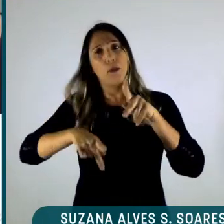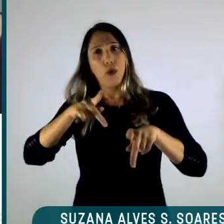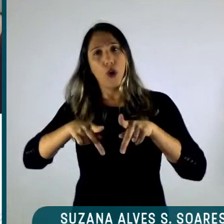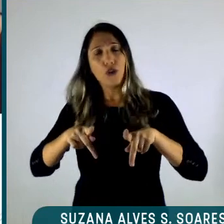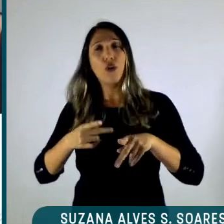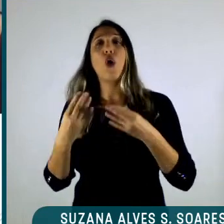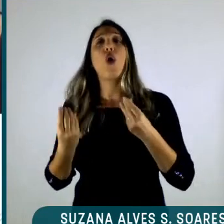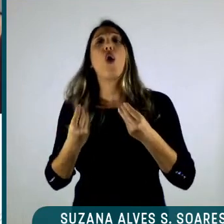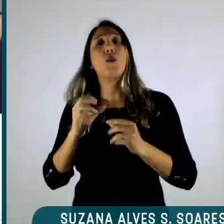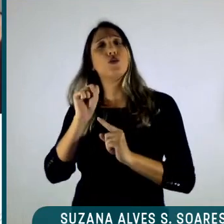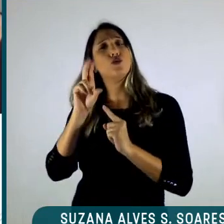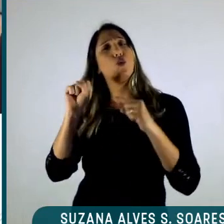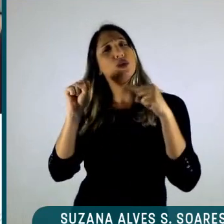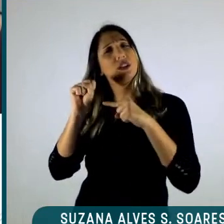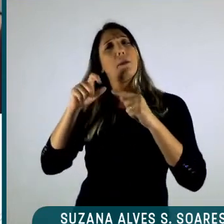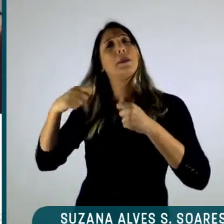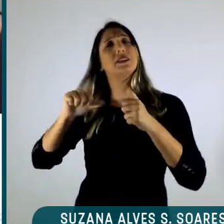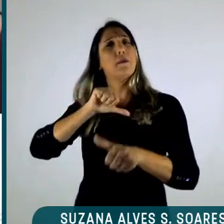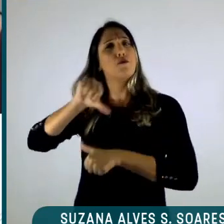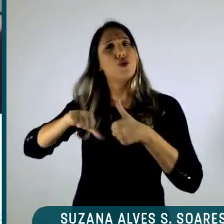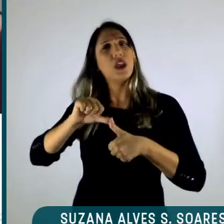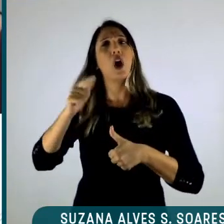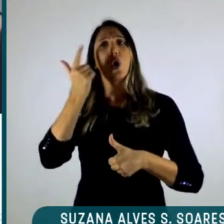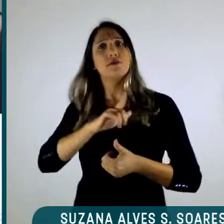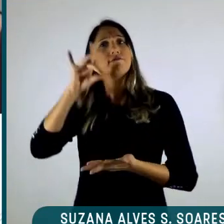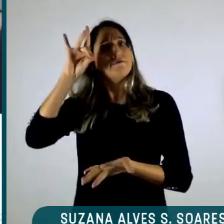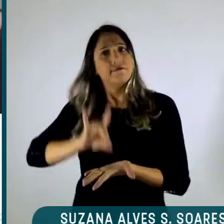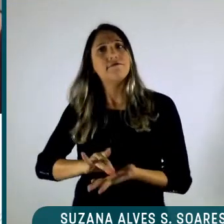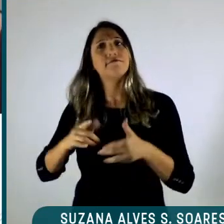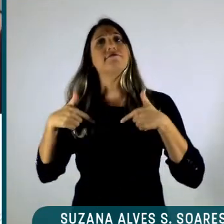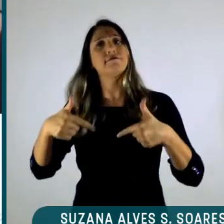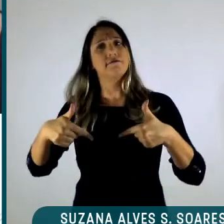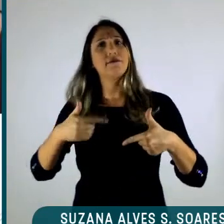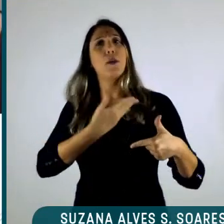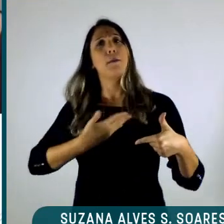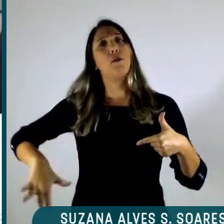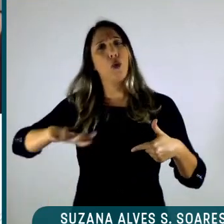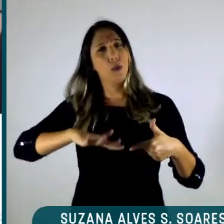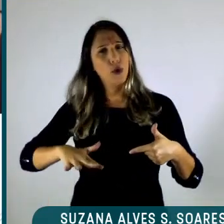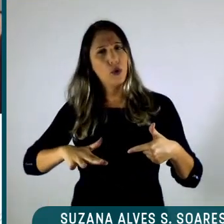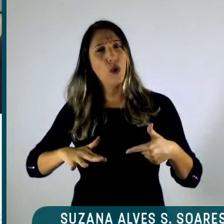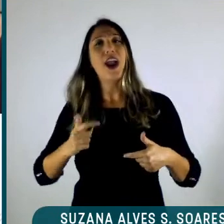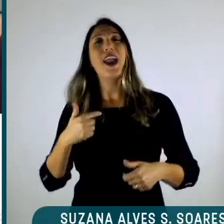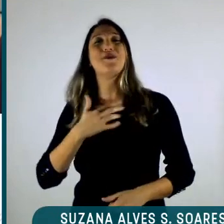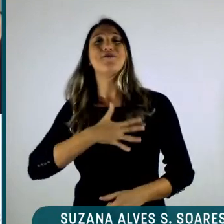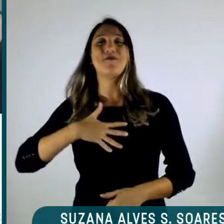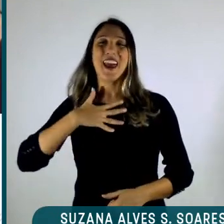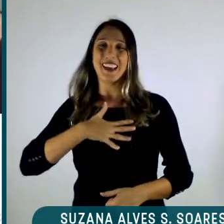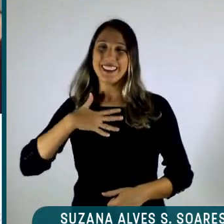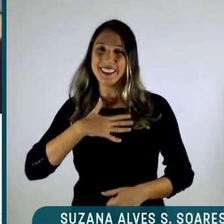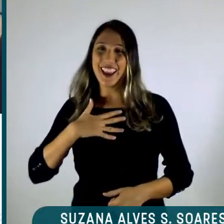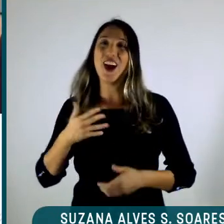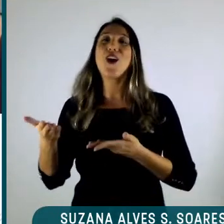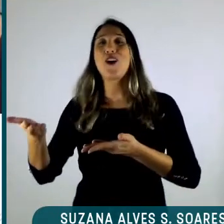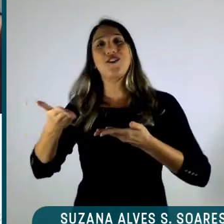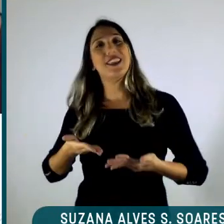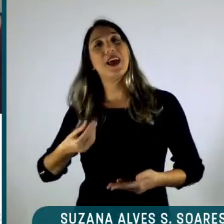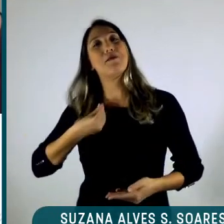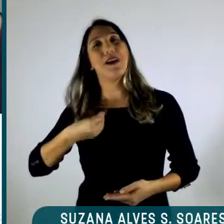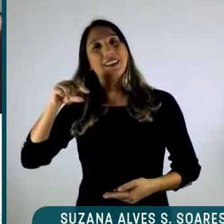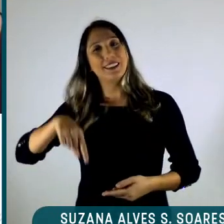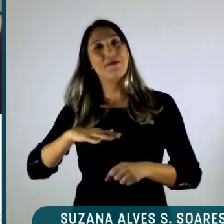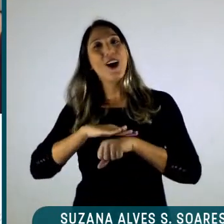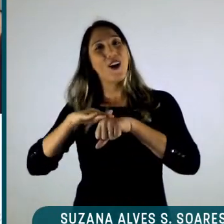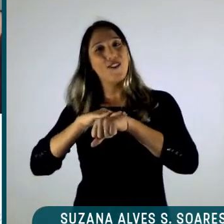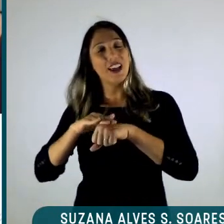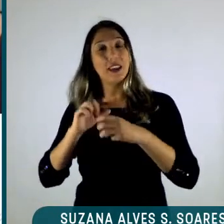its advantages? How it reaches the Brazilian population? What other transformations does it have to go through to work for everyone?